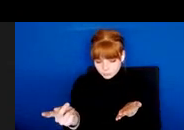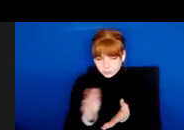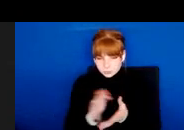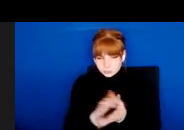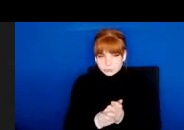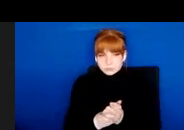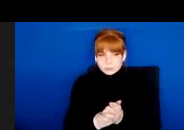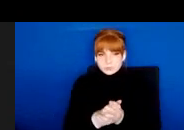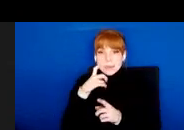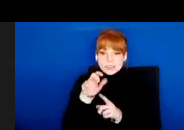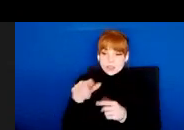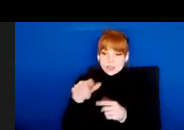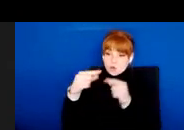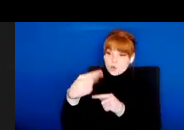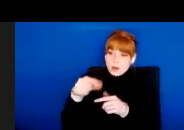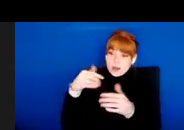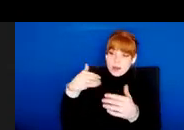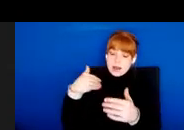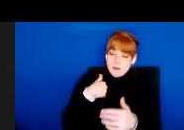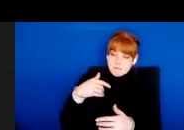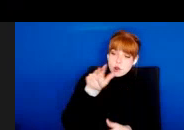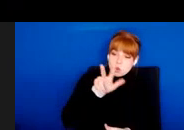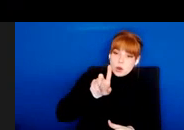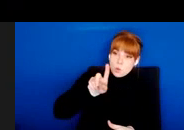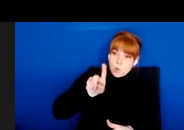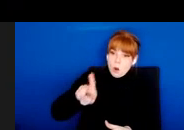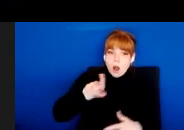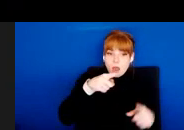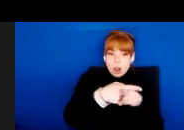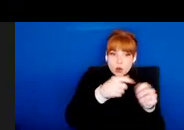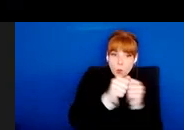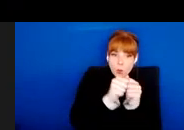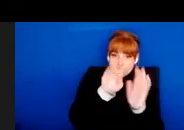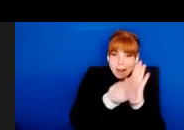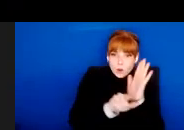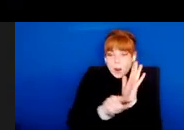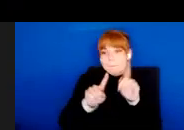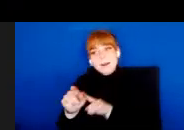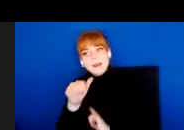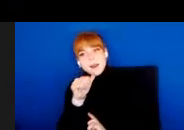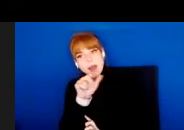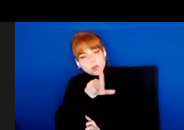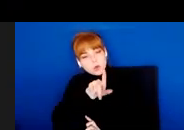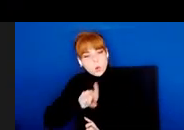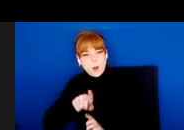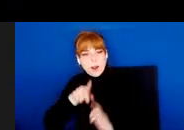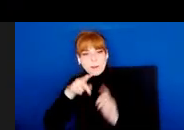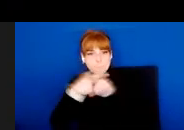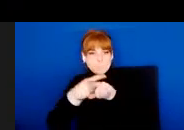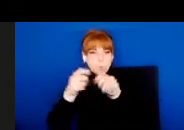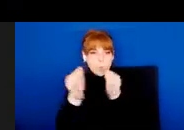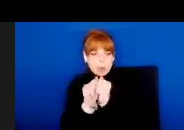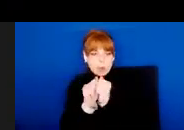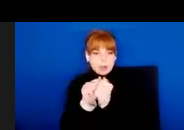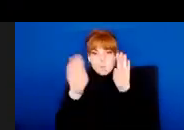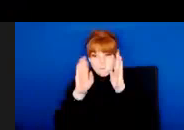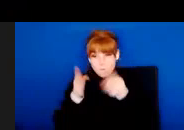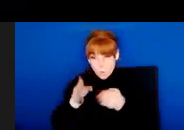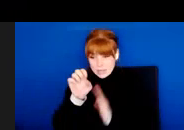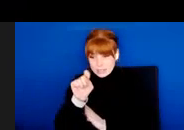contrast with the default state, that would actually be a failure. It would fail that keyboard focus